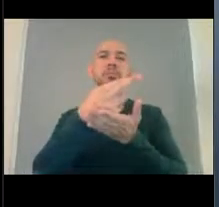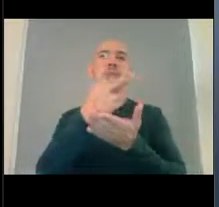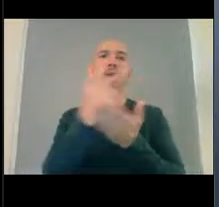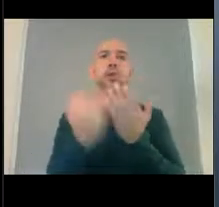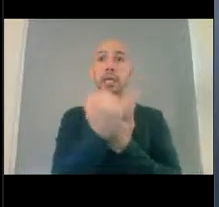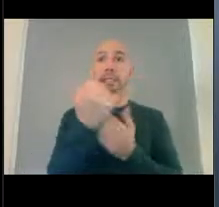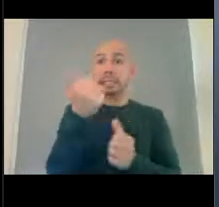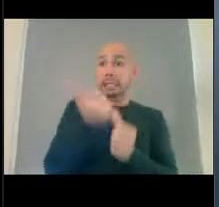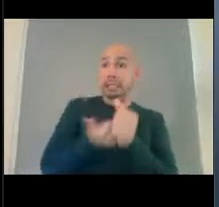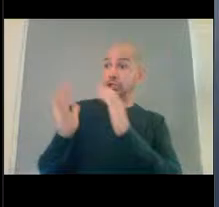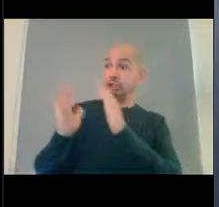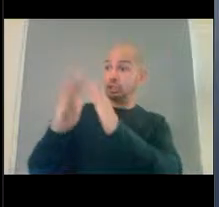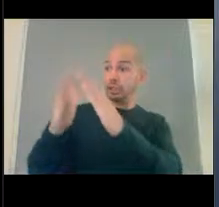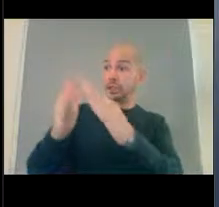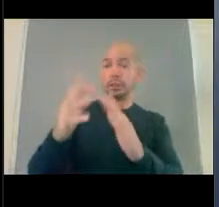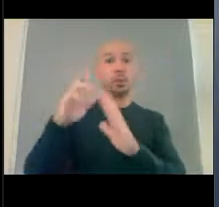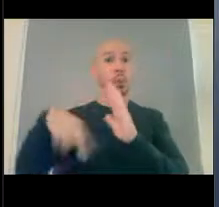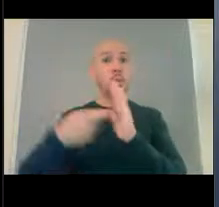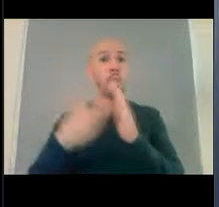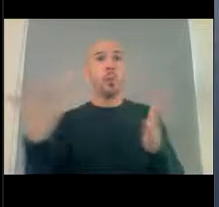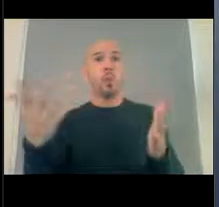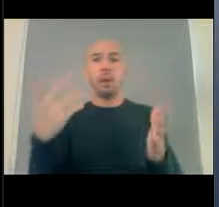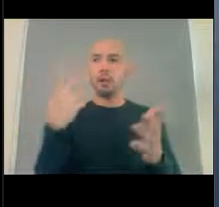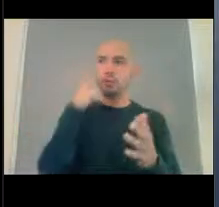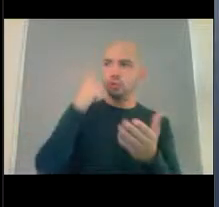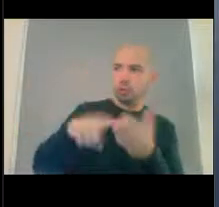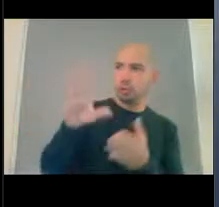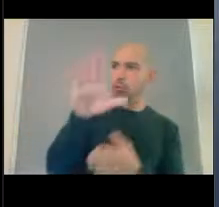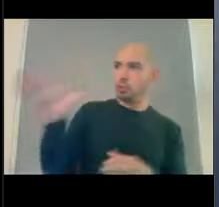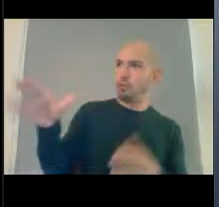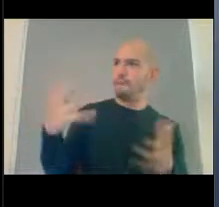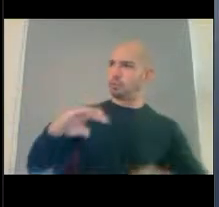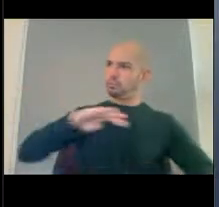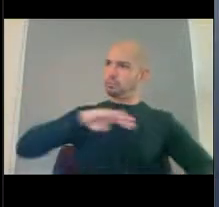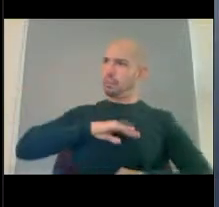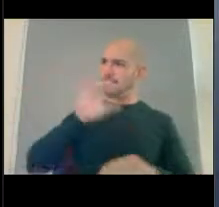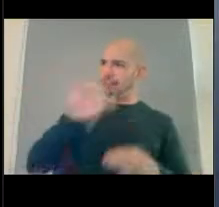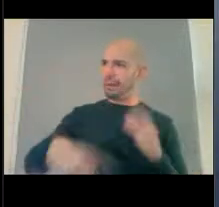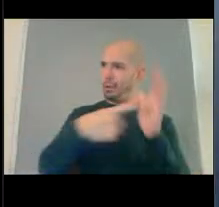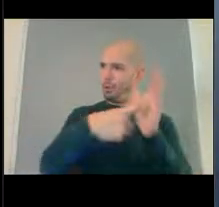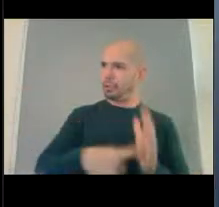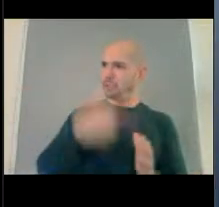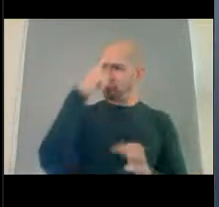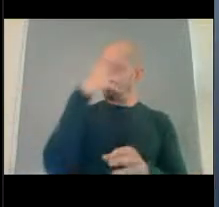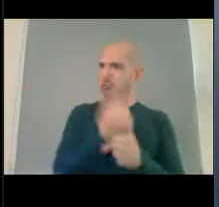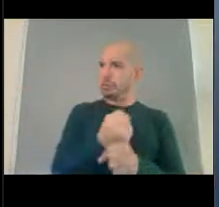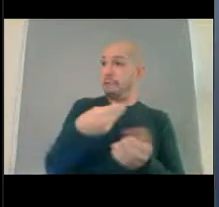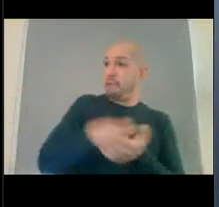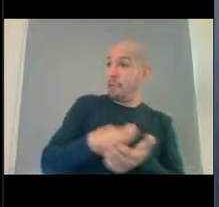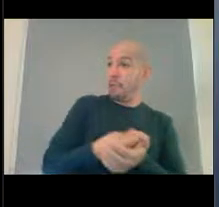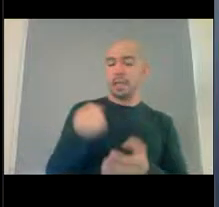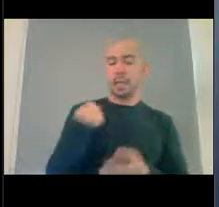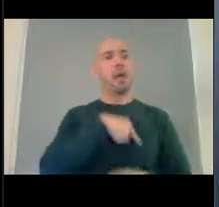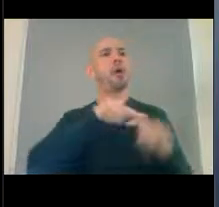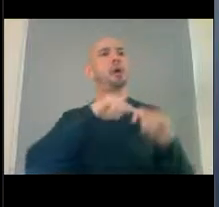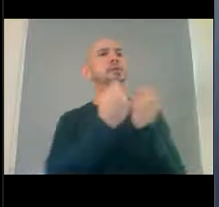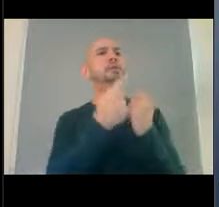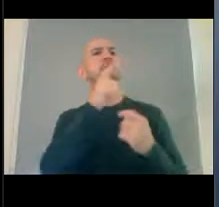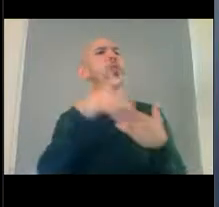each city and county has met the statutory eligibility criteria to receive funds our team headed by alicia